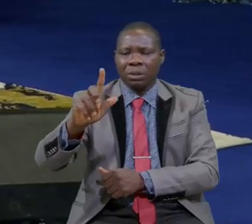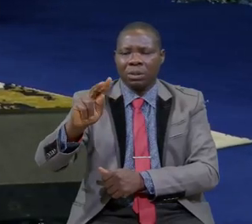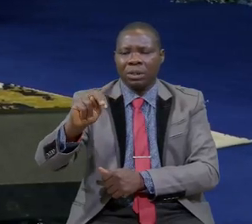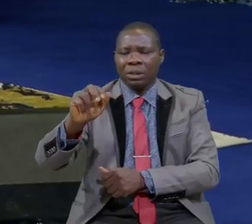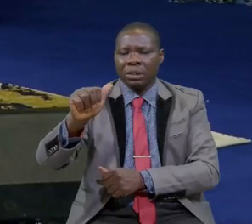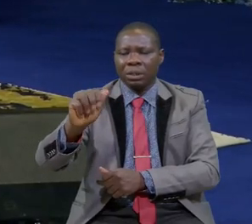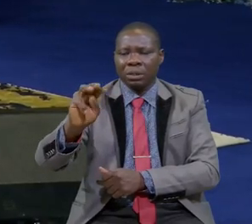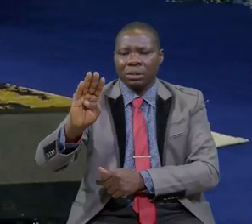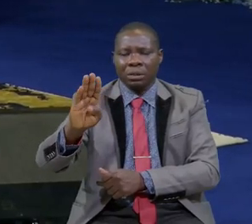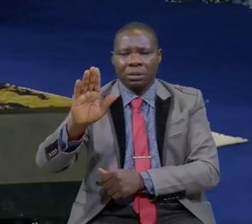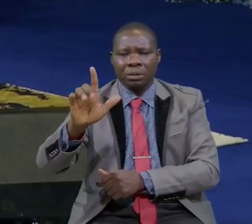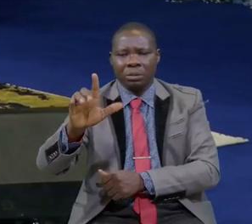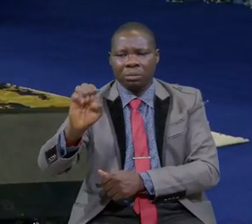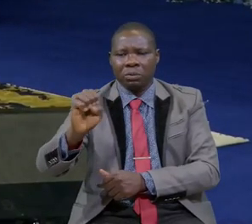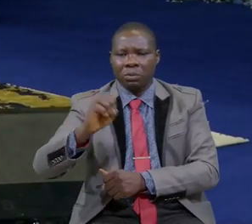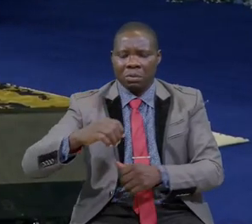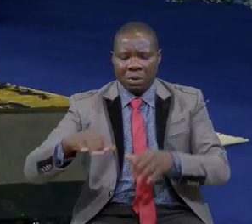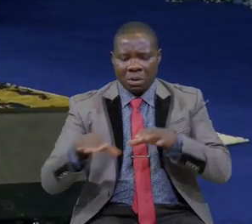abominable practice,